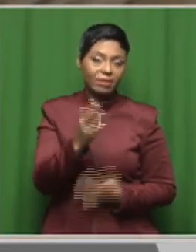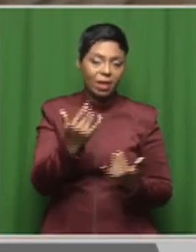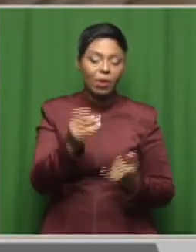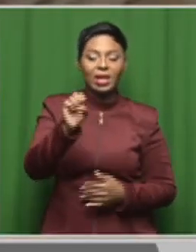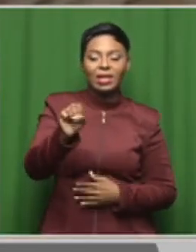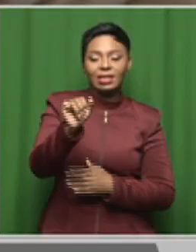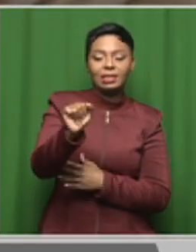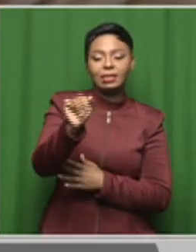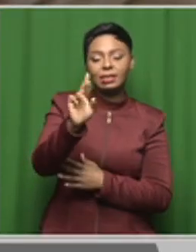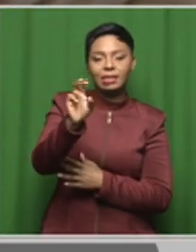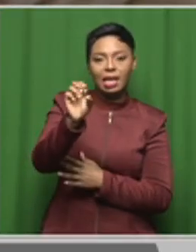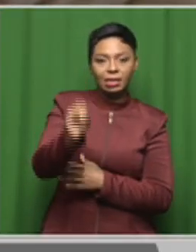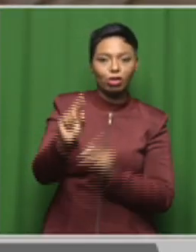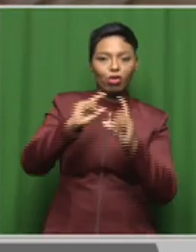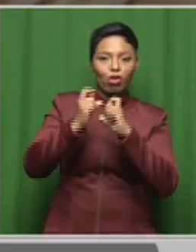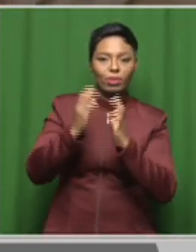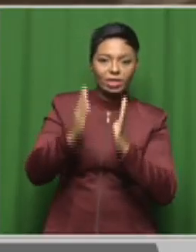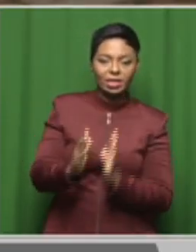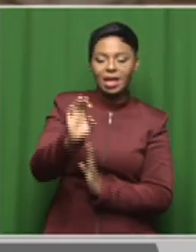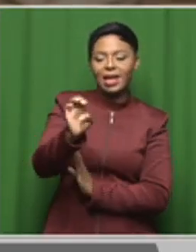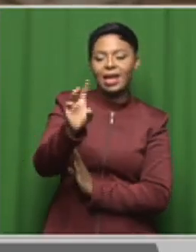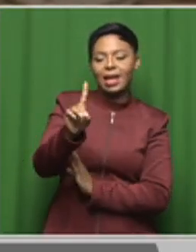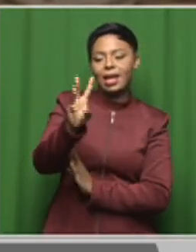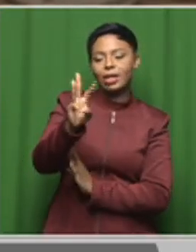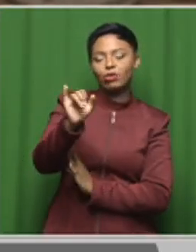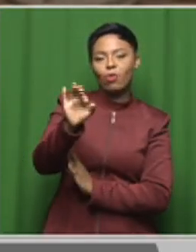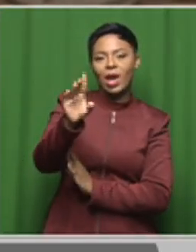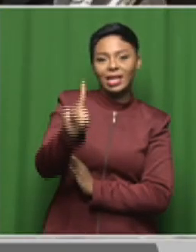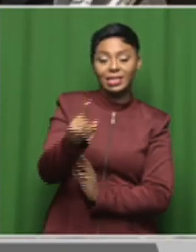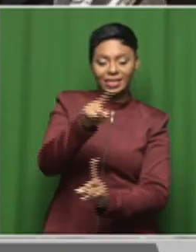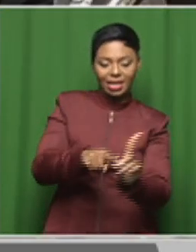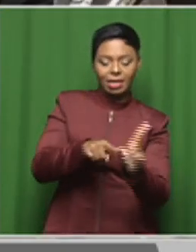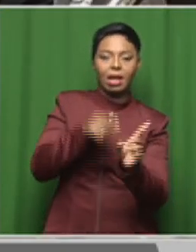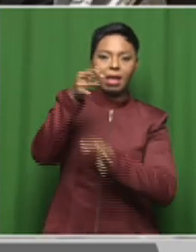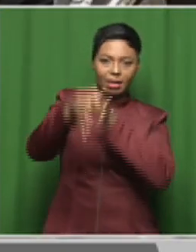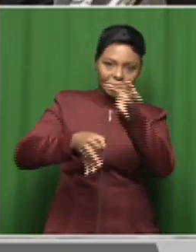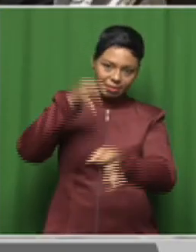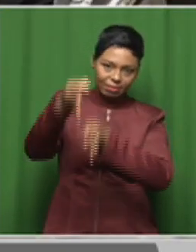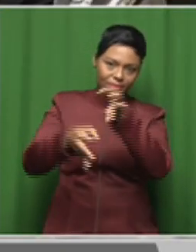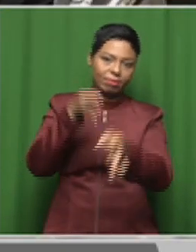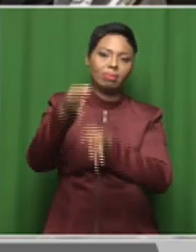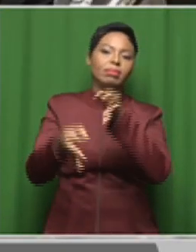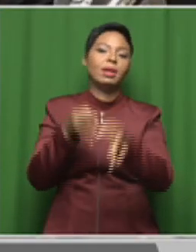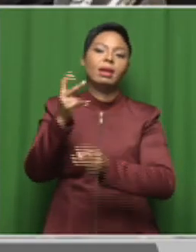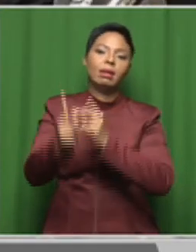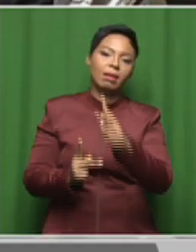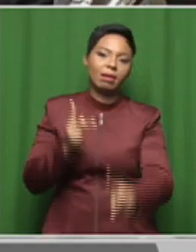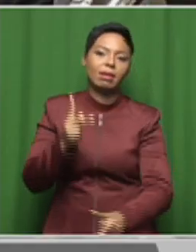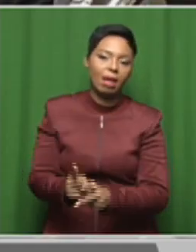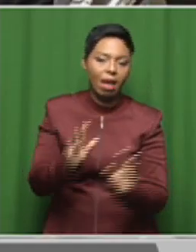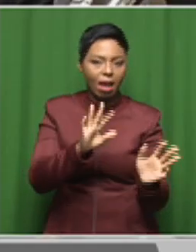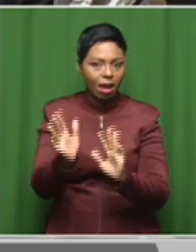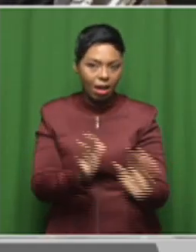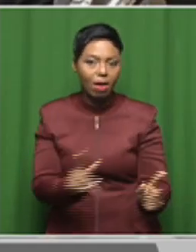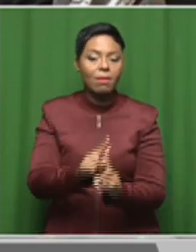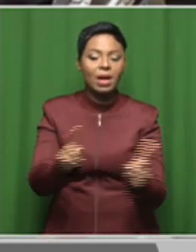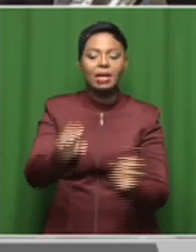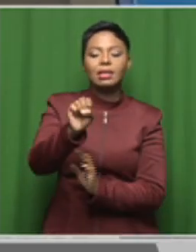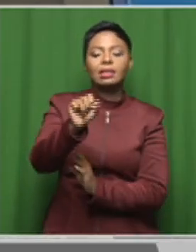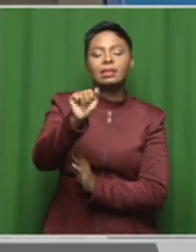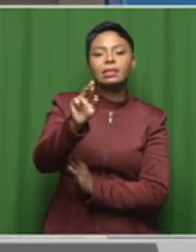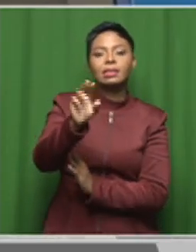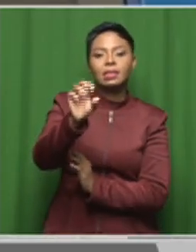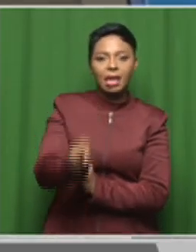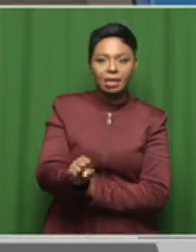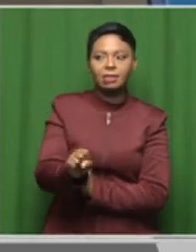Commissioner Edward Kieswetter on SABC News yesterday reiterating that message. But SARS has also given businesses a